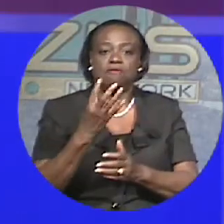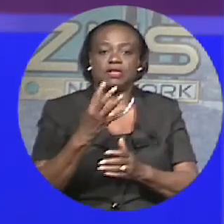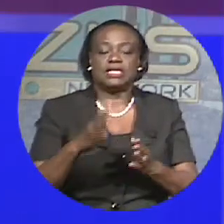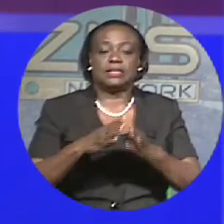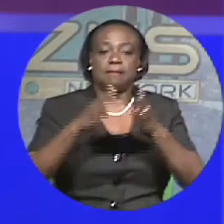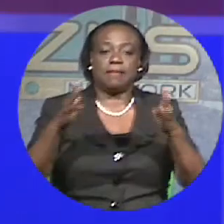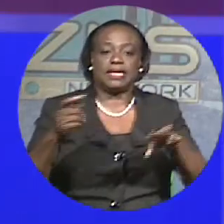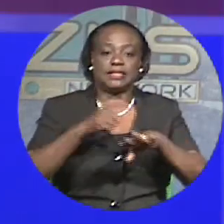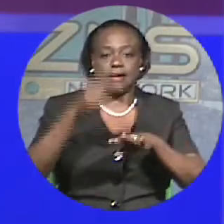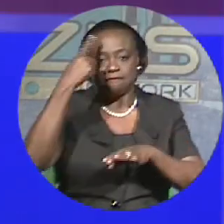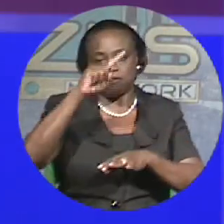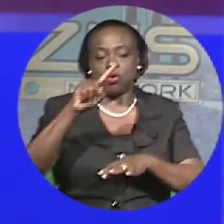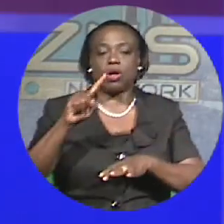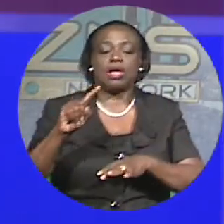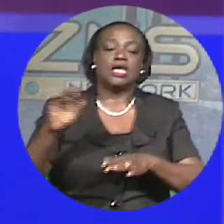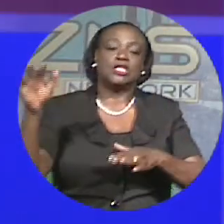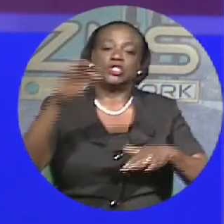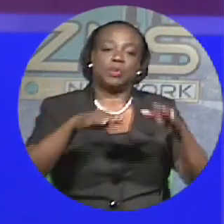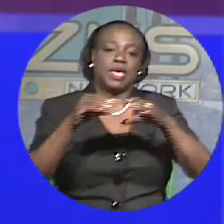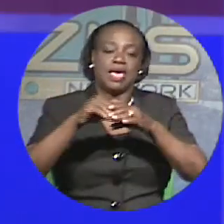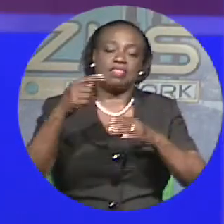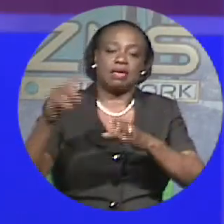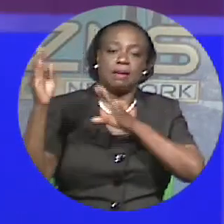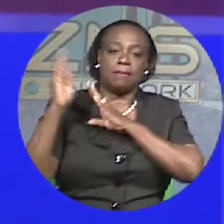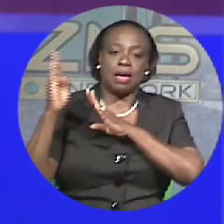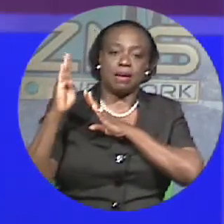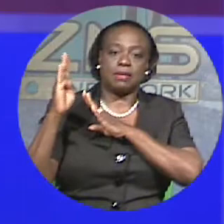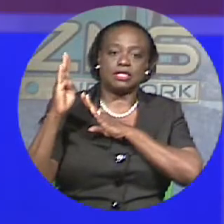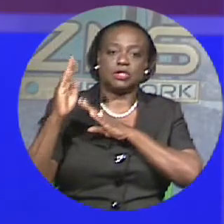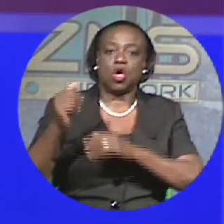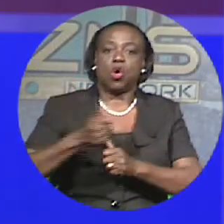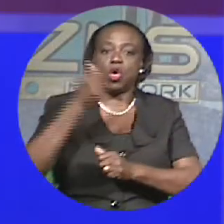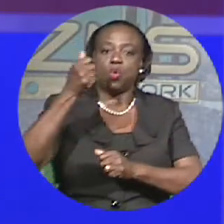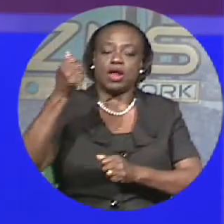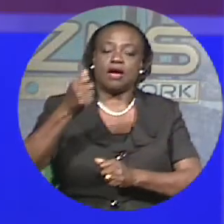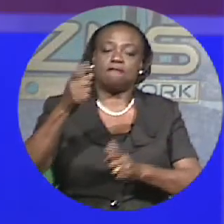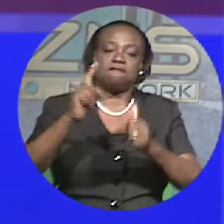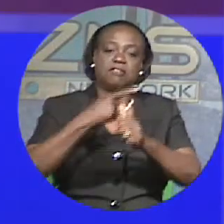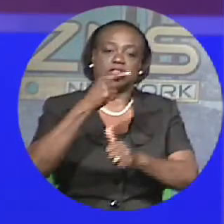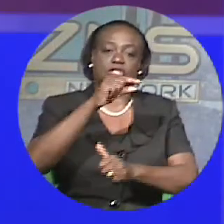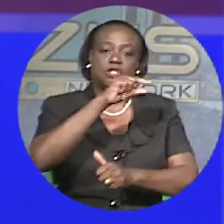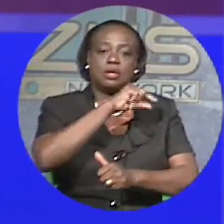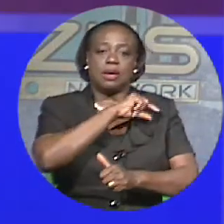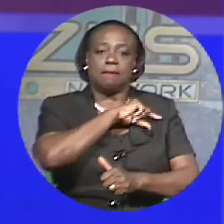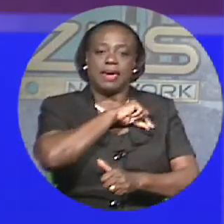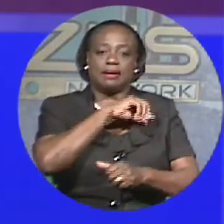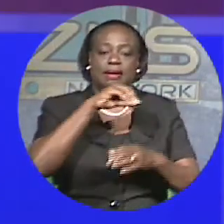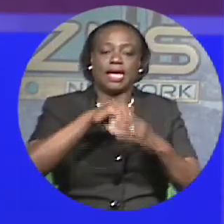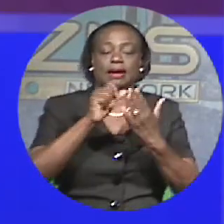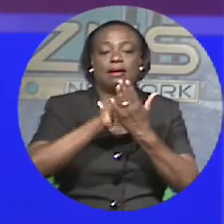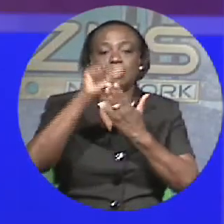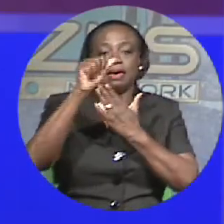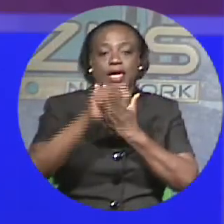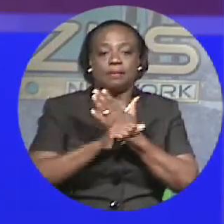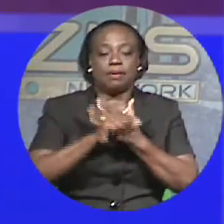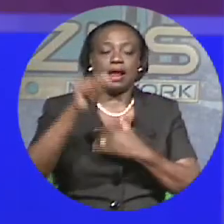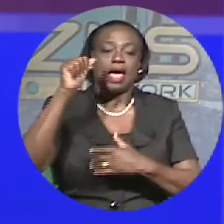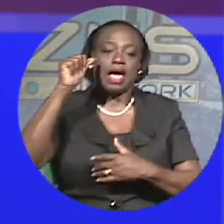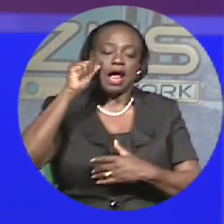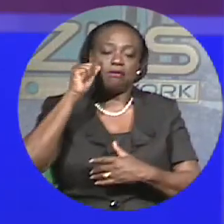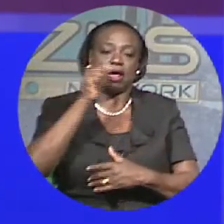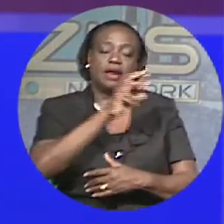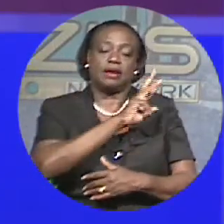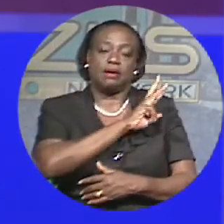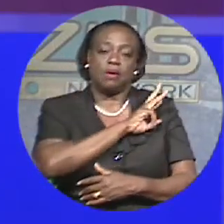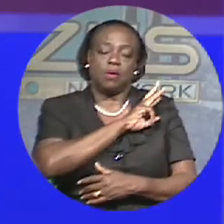Grifter Championship back in April. Arianna Vanderpool Wallace followed that up last month with the country's first swimming medal at the Commonwealth Games,